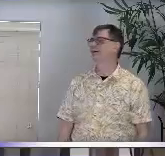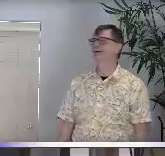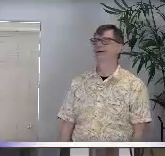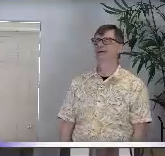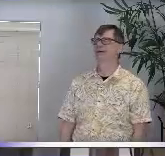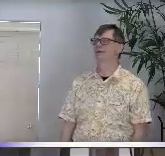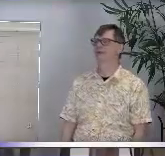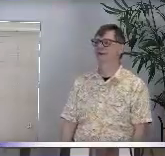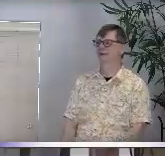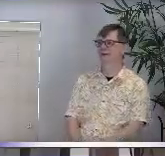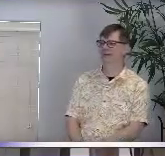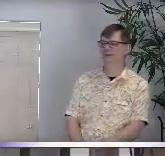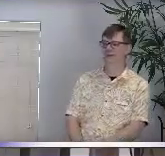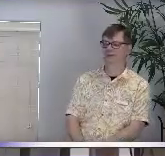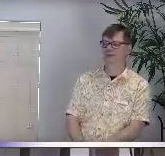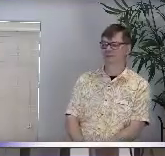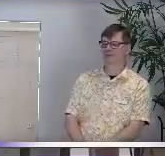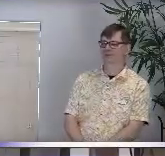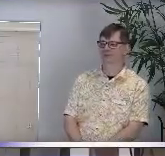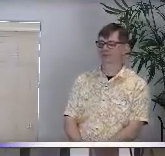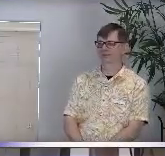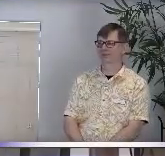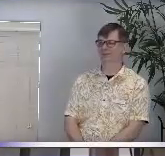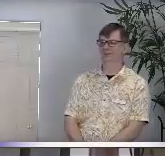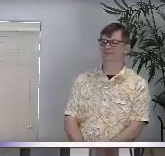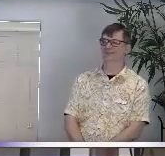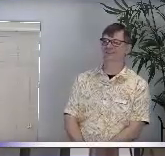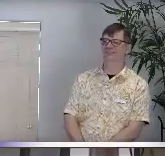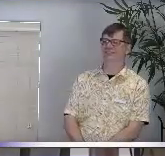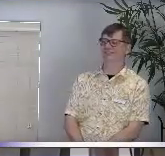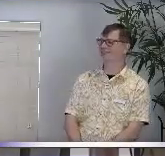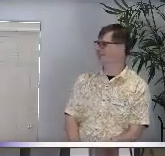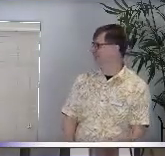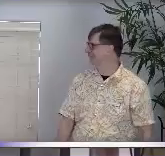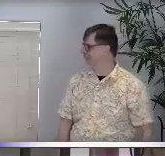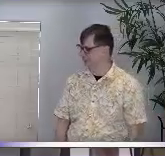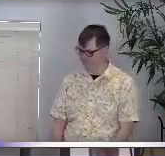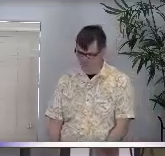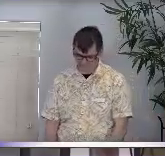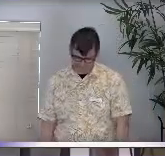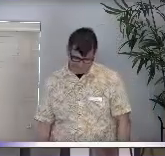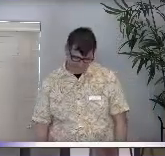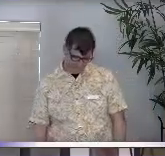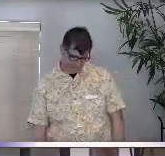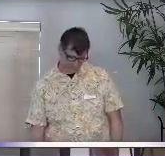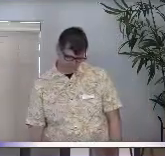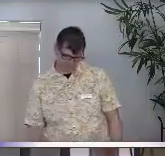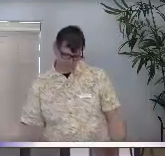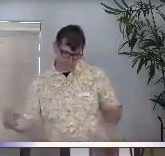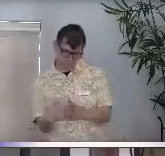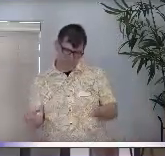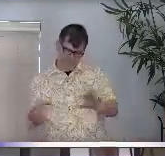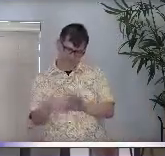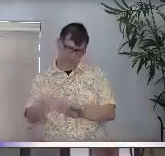Oh, he needs to come to the center. Did it land? Come on, I'm trying. We are going to stick with the topic